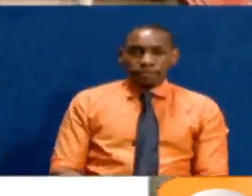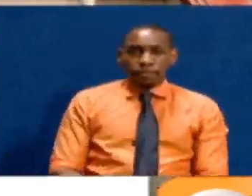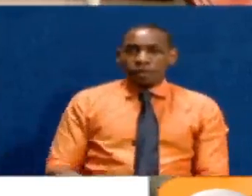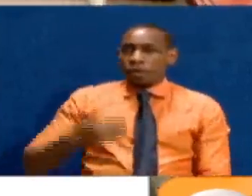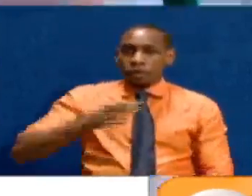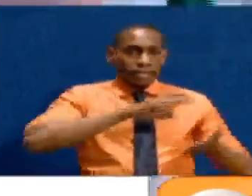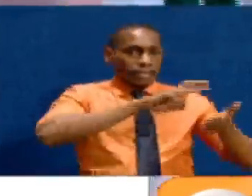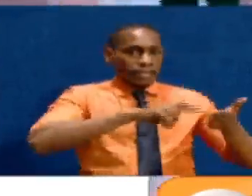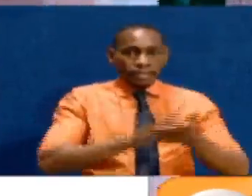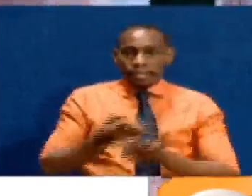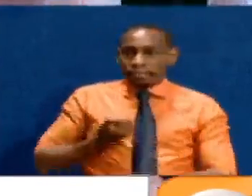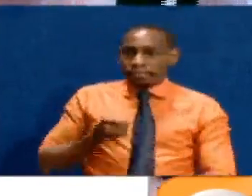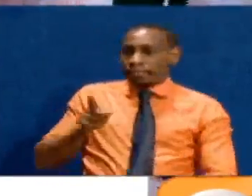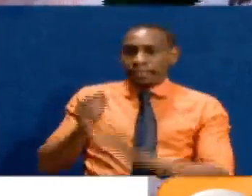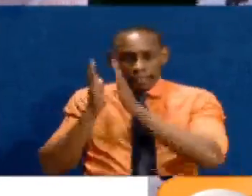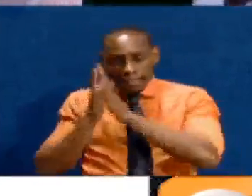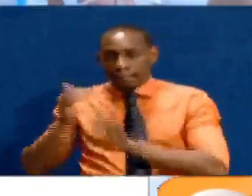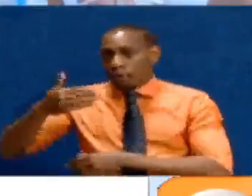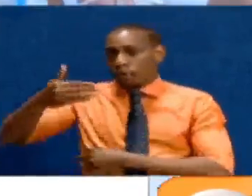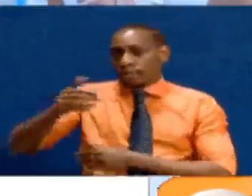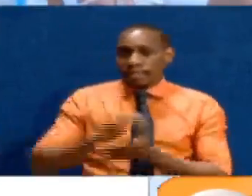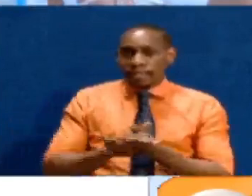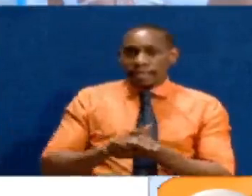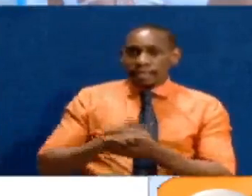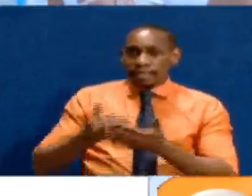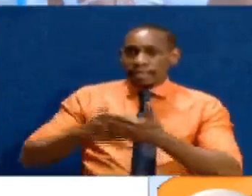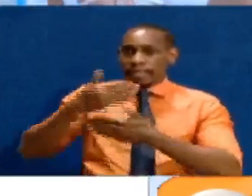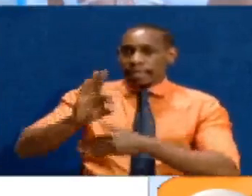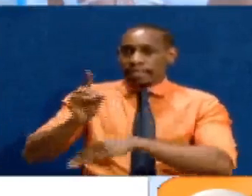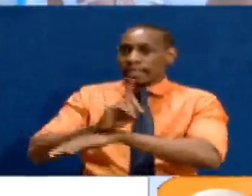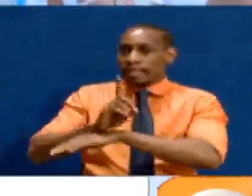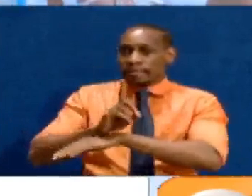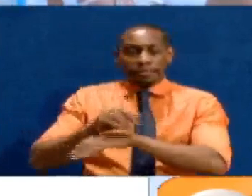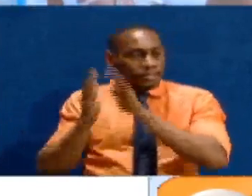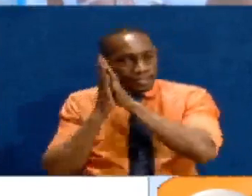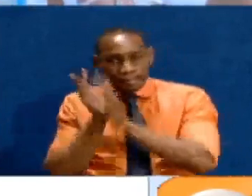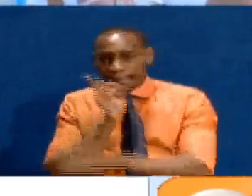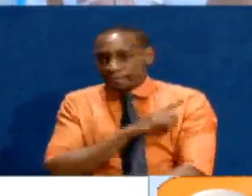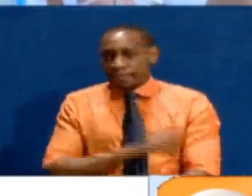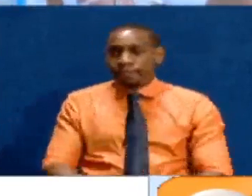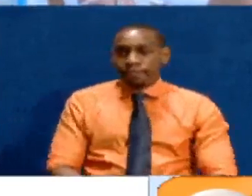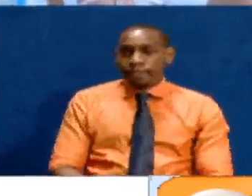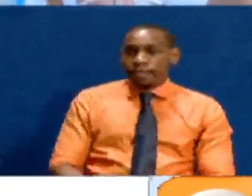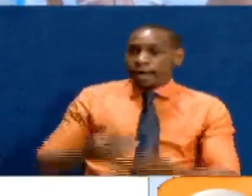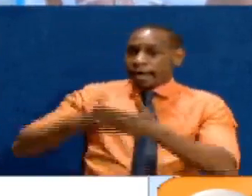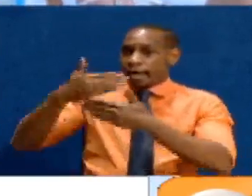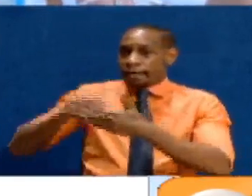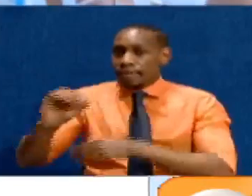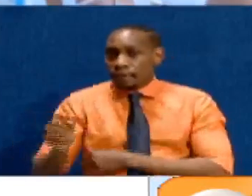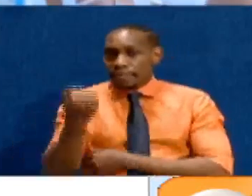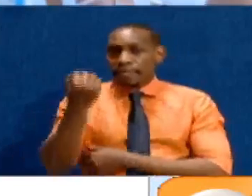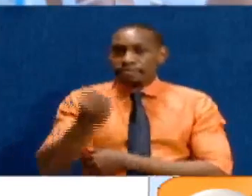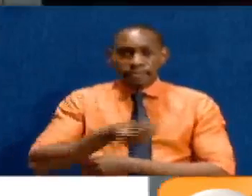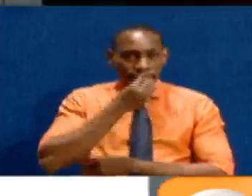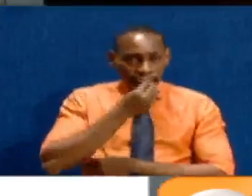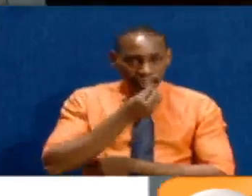because most of the time she's sleeping the whole time. Because in the next like 30 minutes, she'll be out. So after that, she wakes up, she